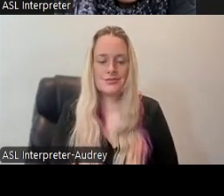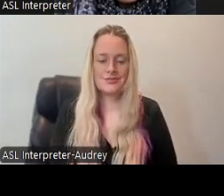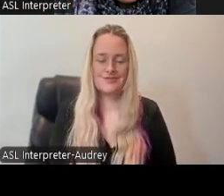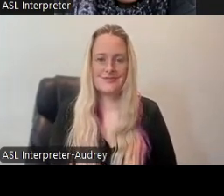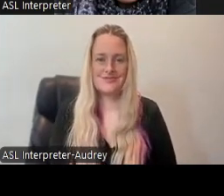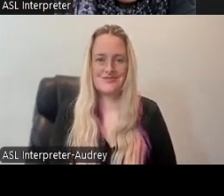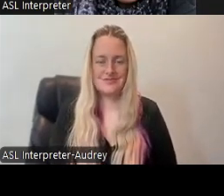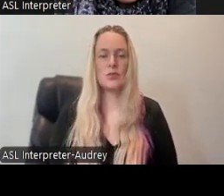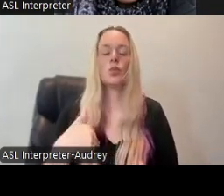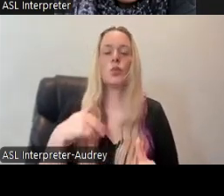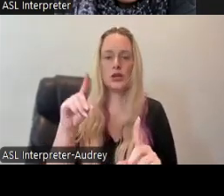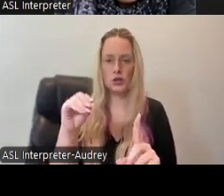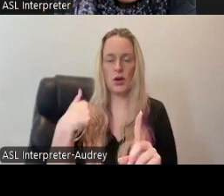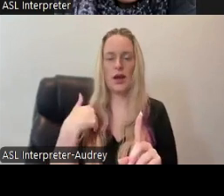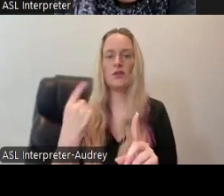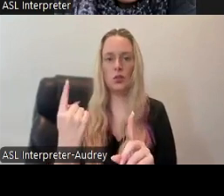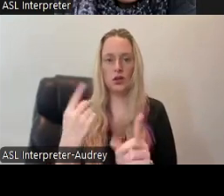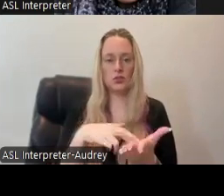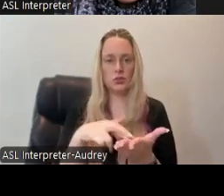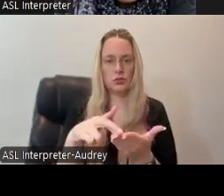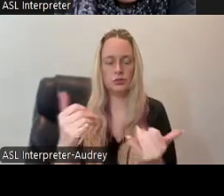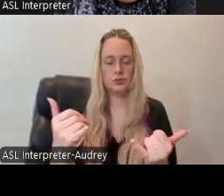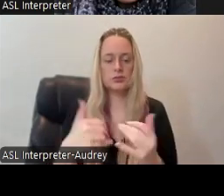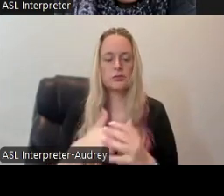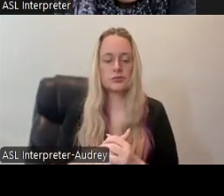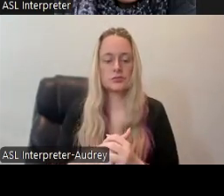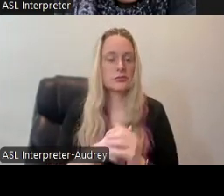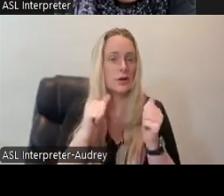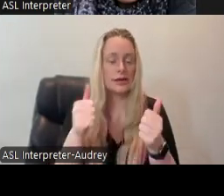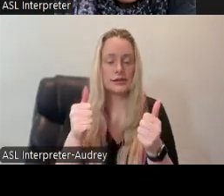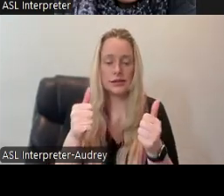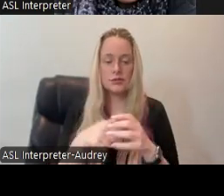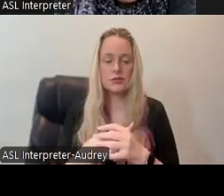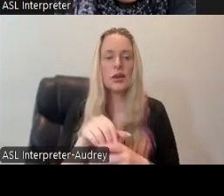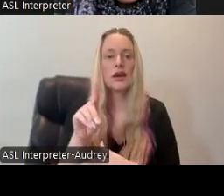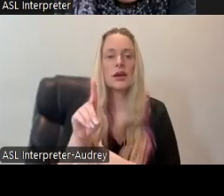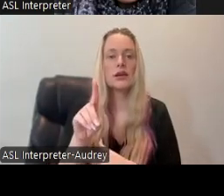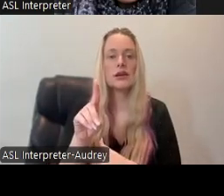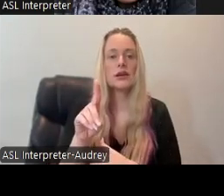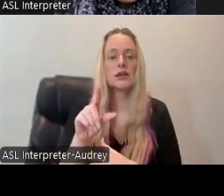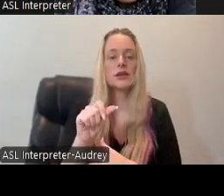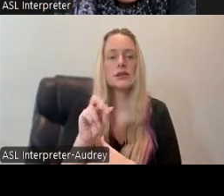We do have one registered. Excellent. Bill Heck.